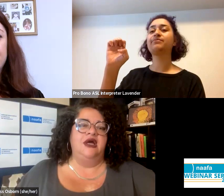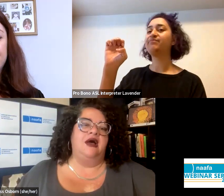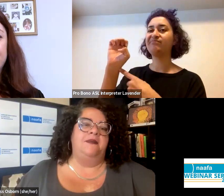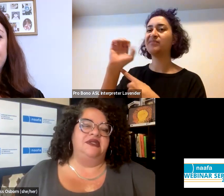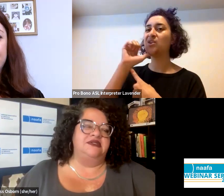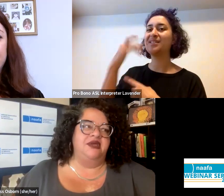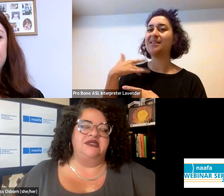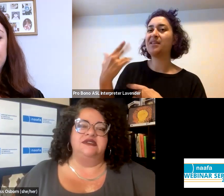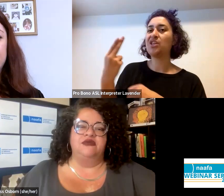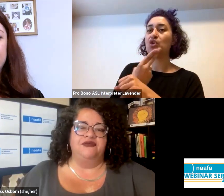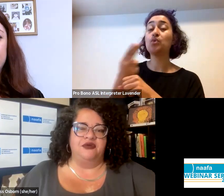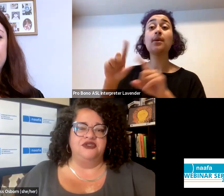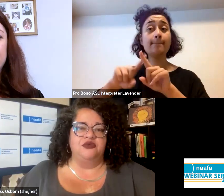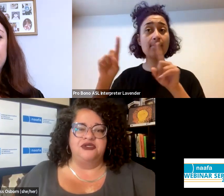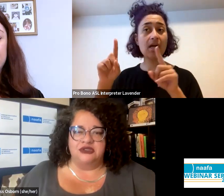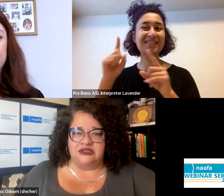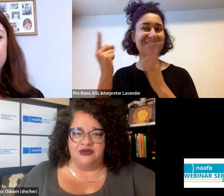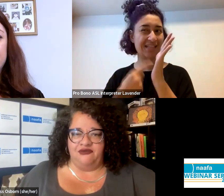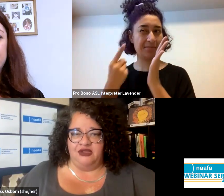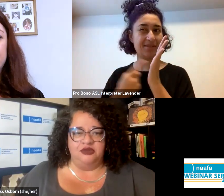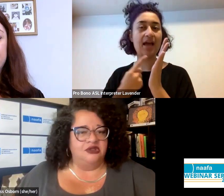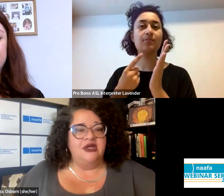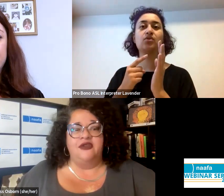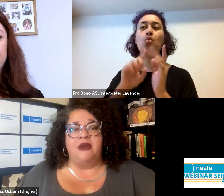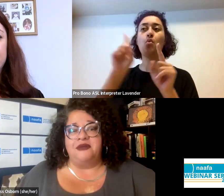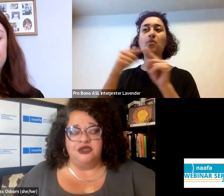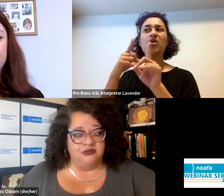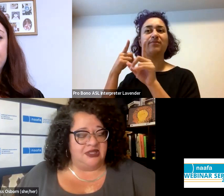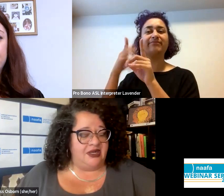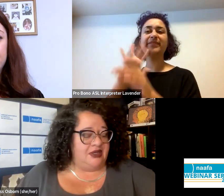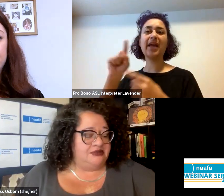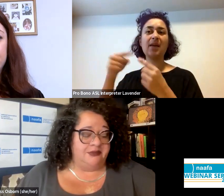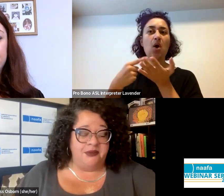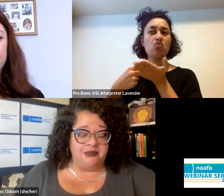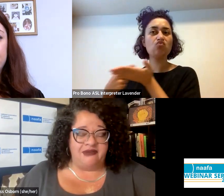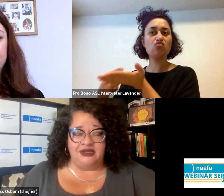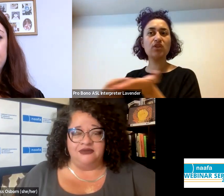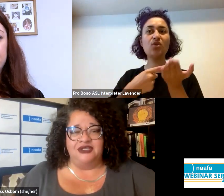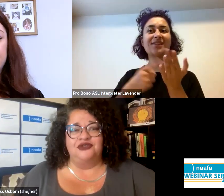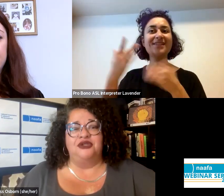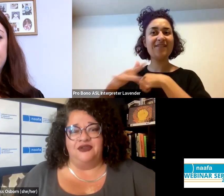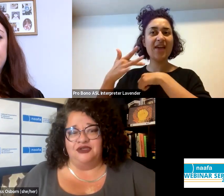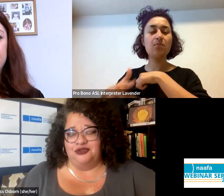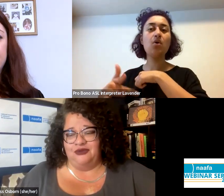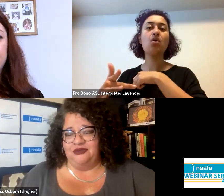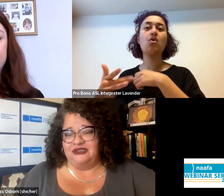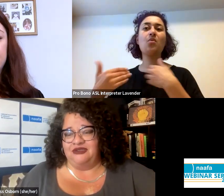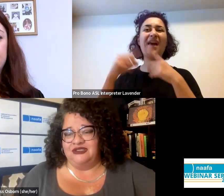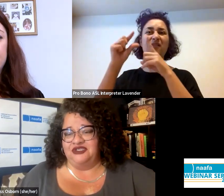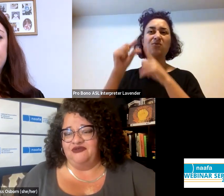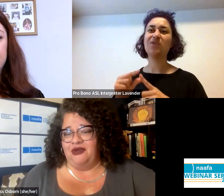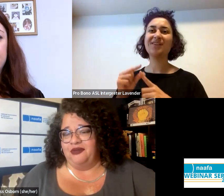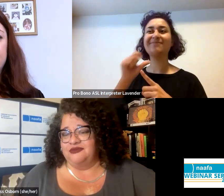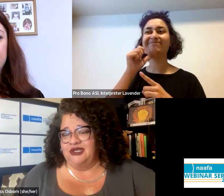people. But in some cases, in referring to resources that are available, there might be terms that some people might find objectionable, and there certainly will be